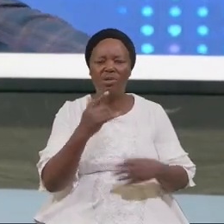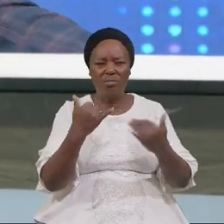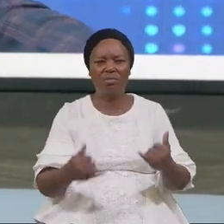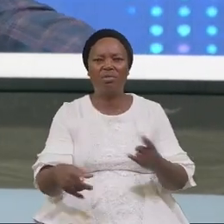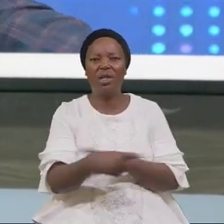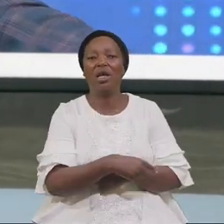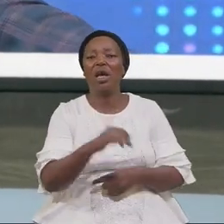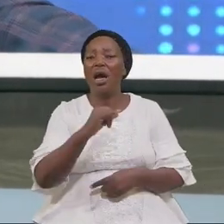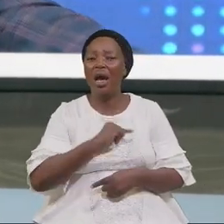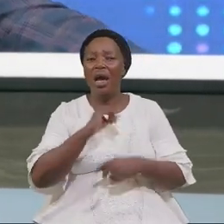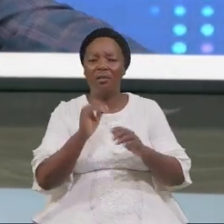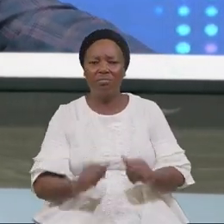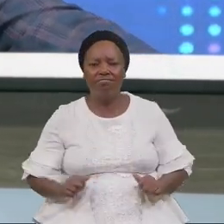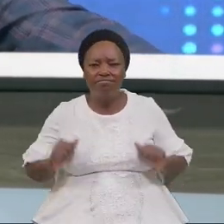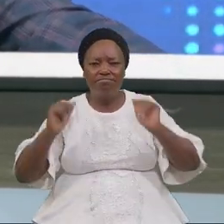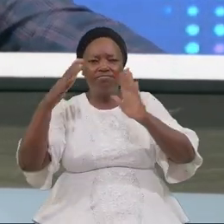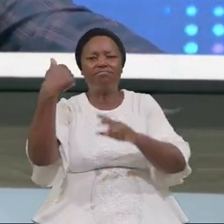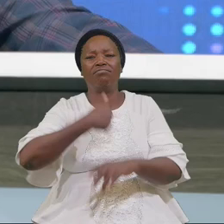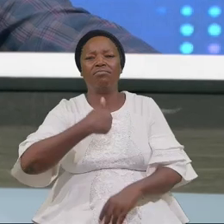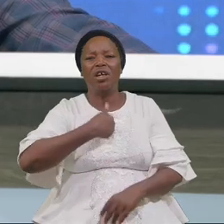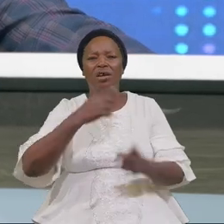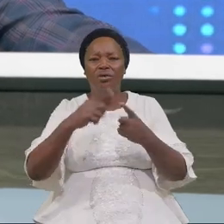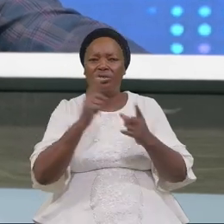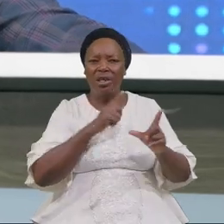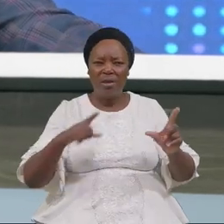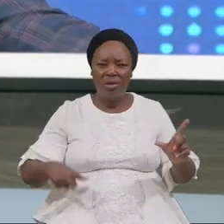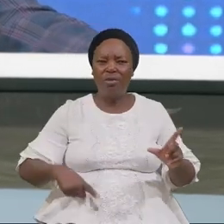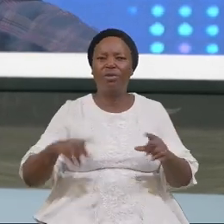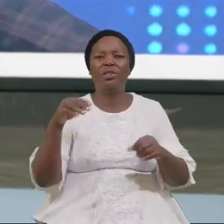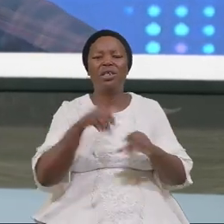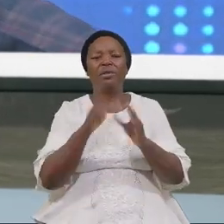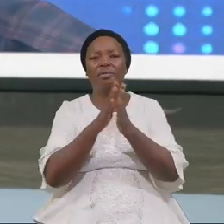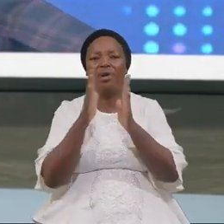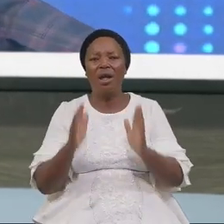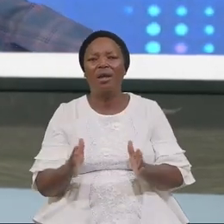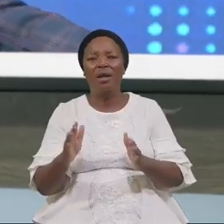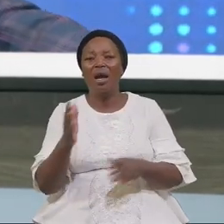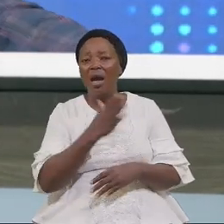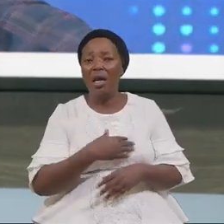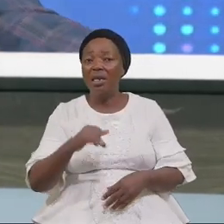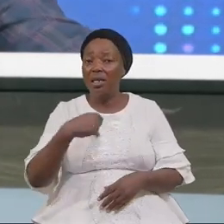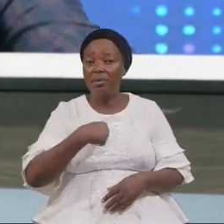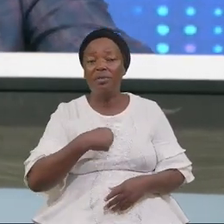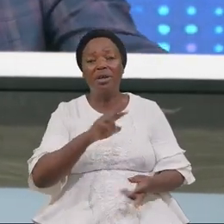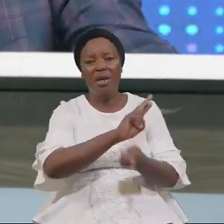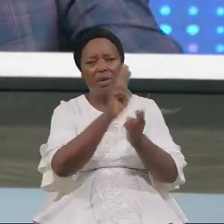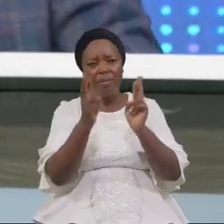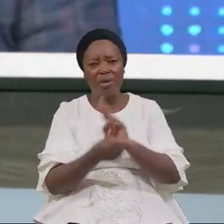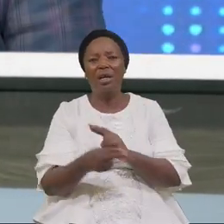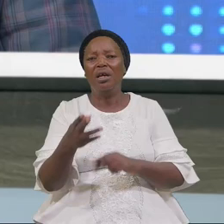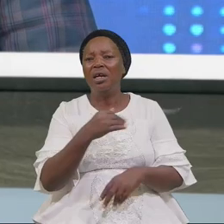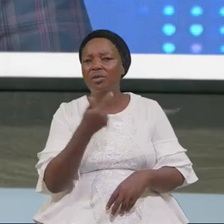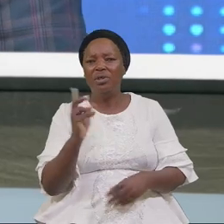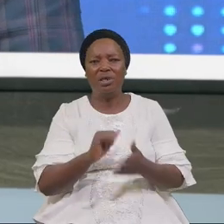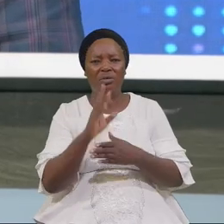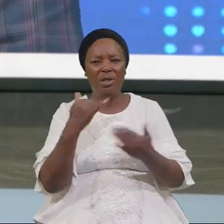I offer myself to the Lord in prayer and I repent. Wherever you are,